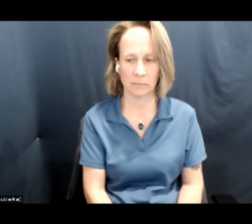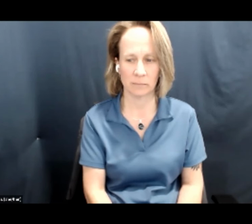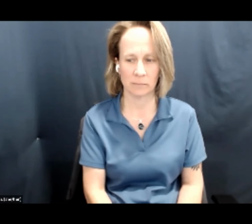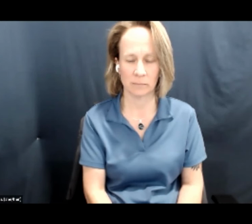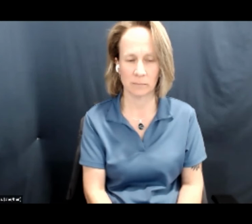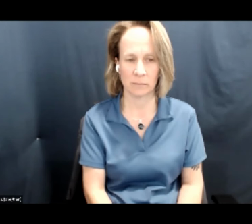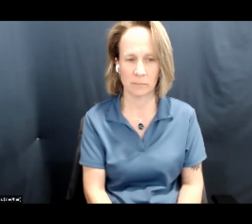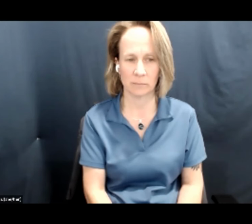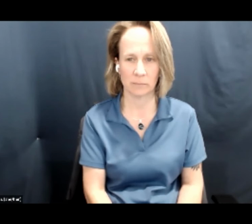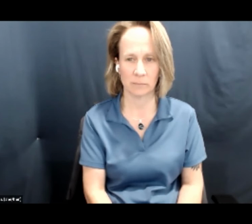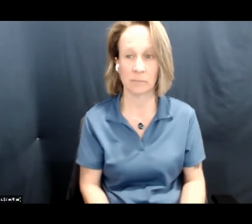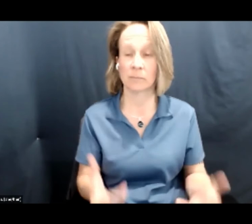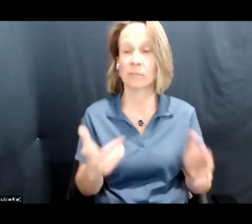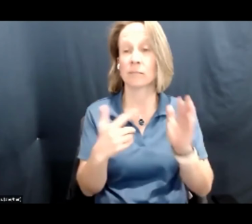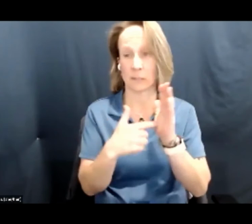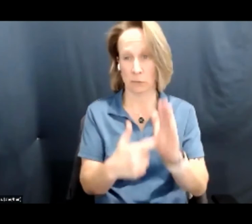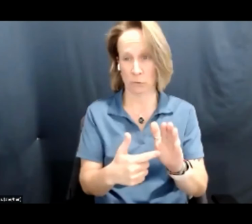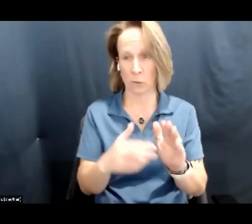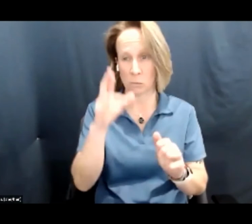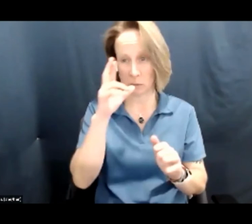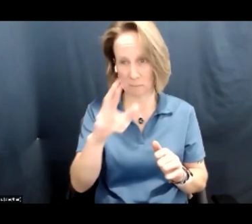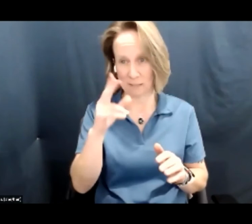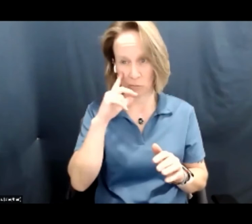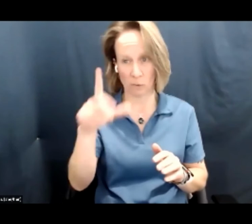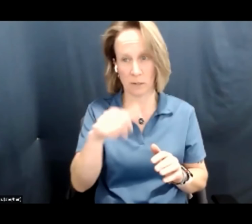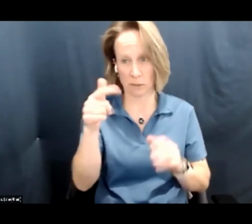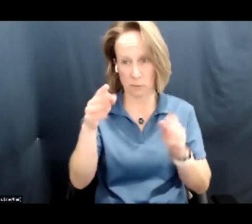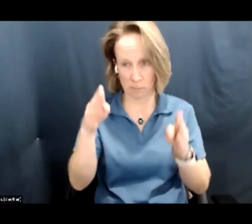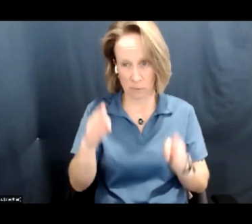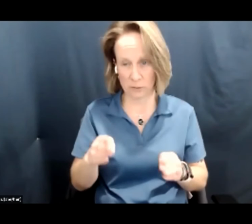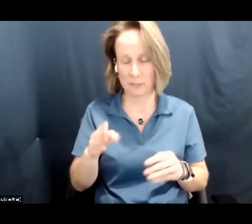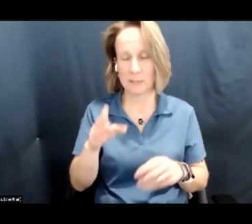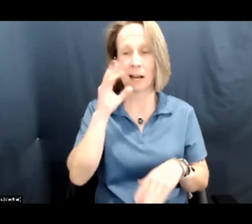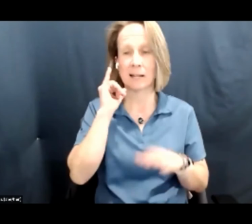To show respect toward the other person, to identify who you are.